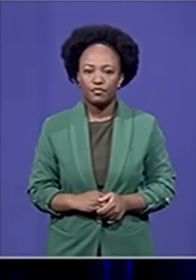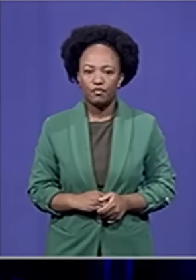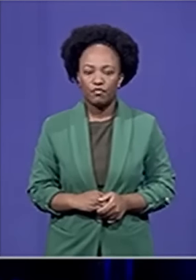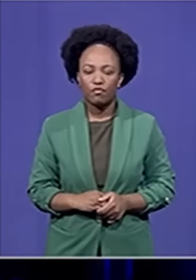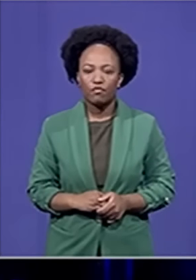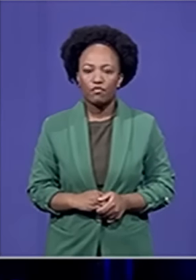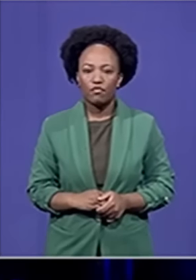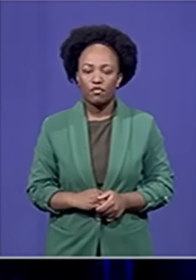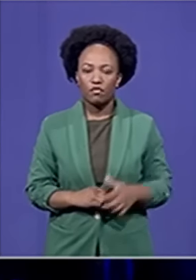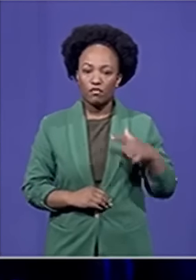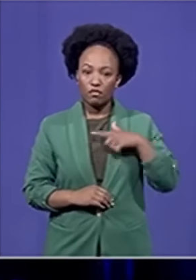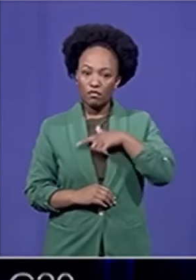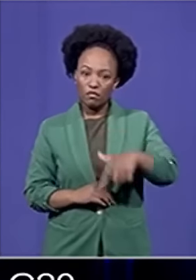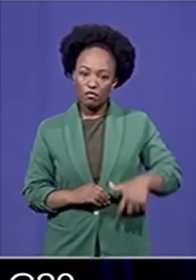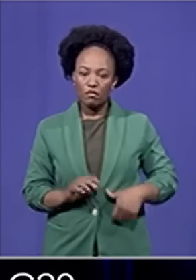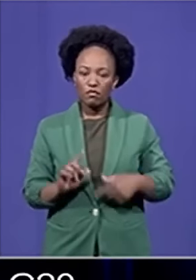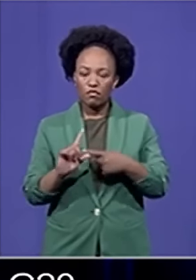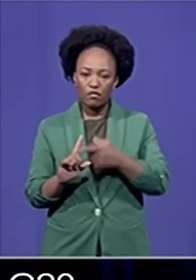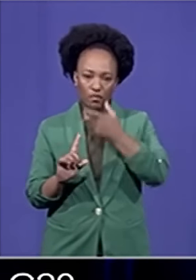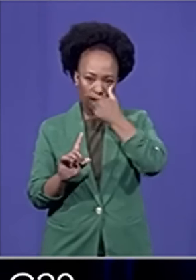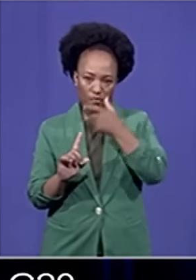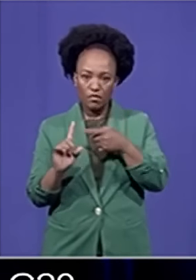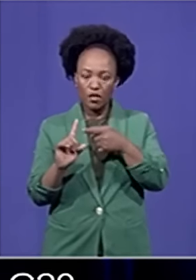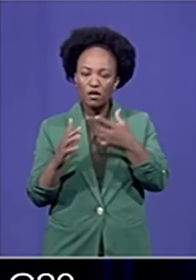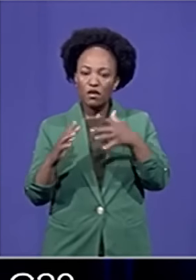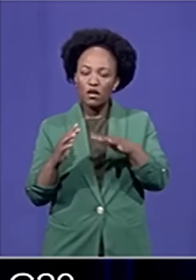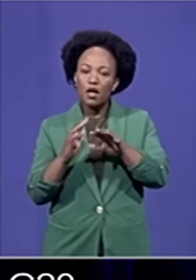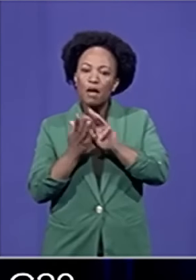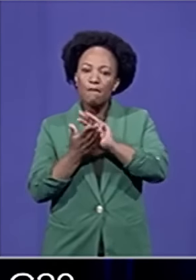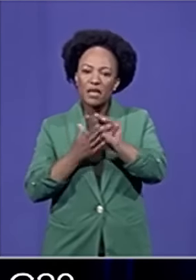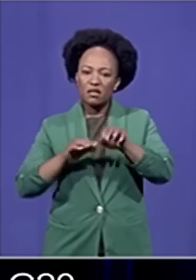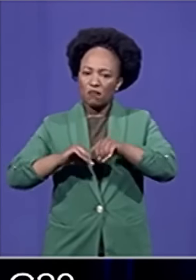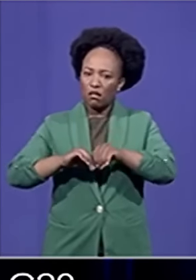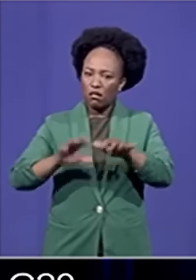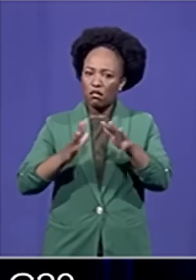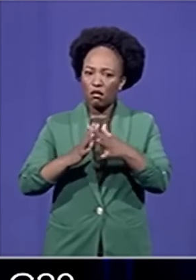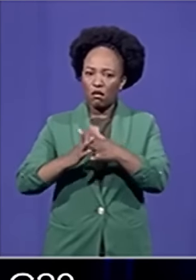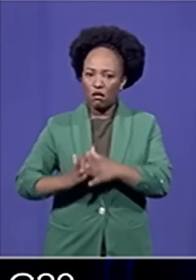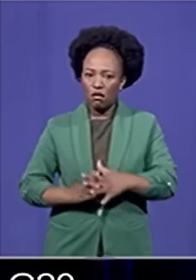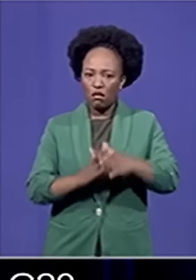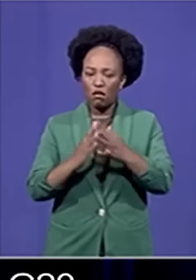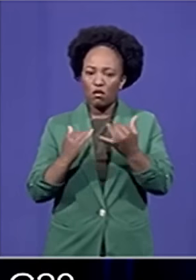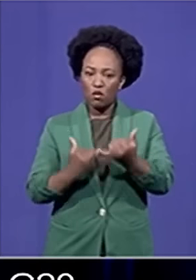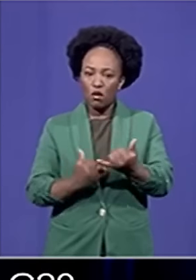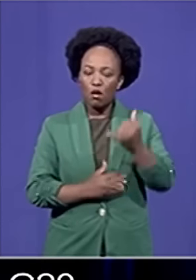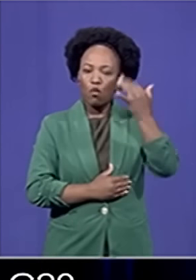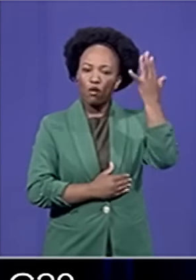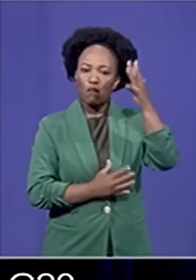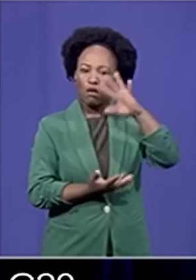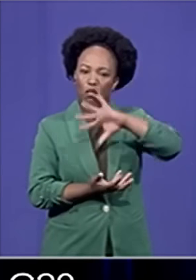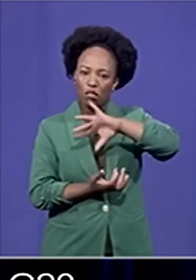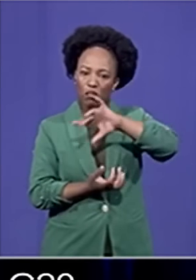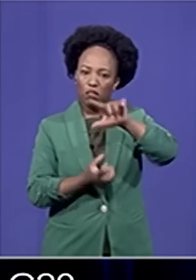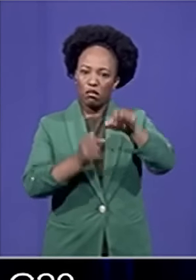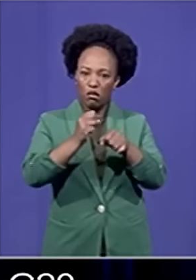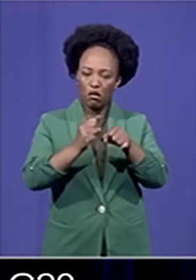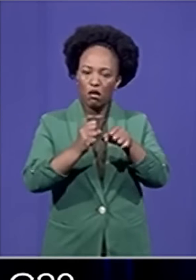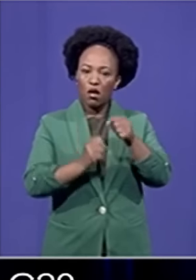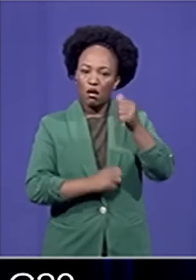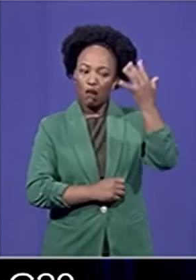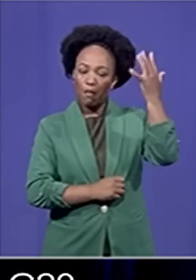Ho sa le jwalo mo presidente Cyril Ramaphosa o rometse molaetsa o matla ho Amerika nakong eo a kwalang seboka se mabapi le boahi